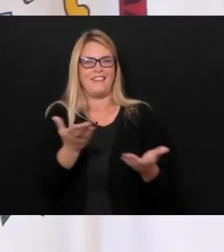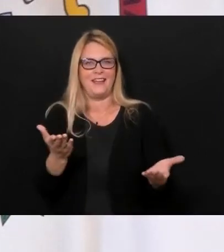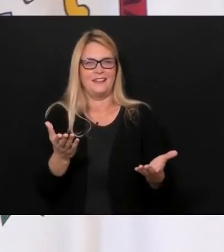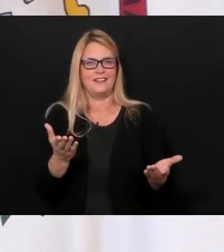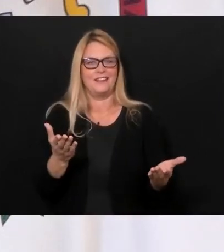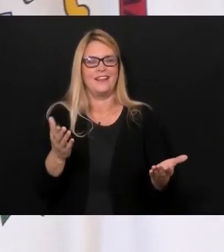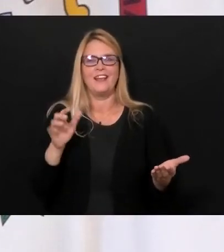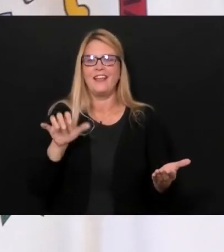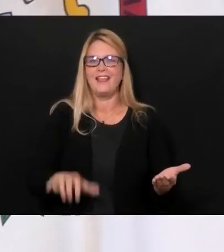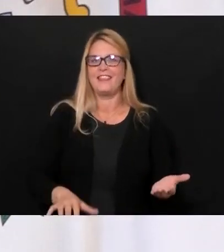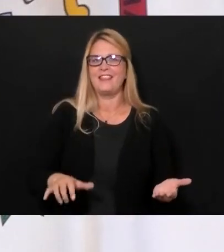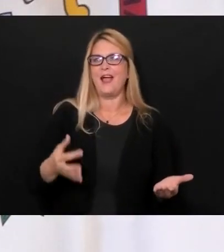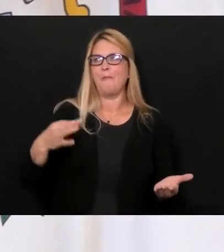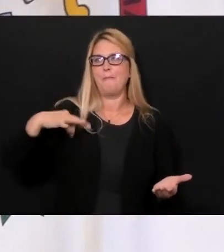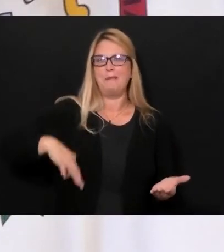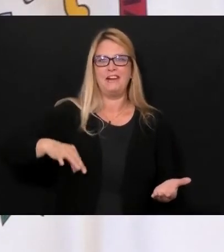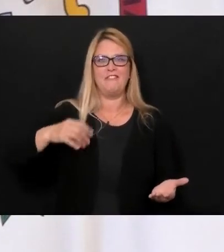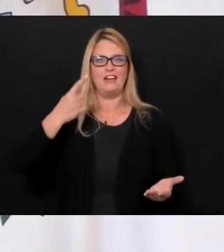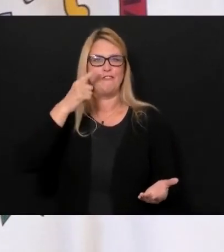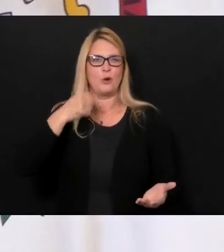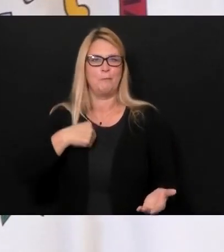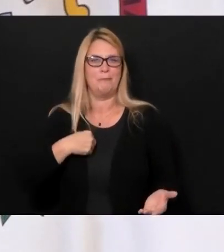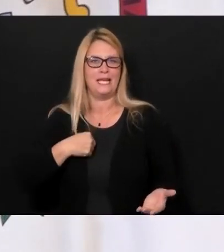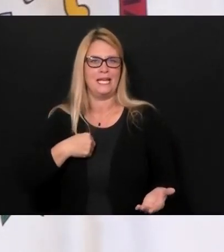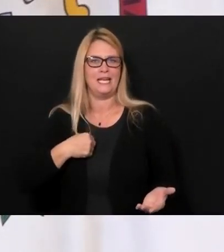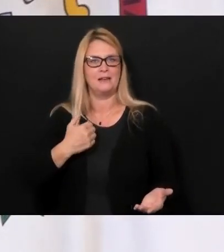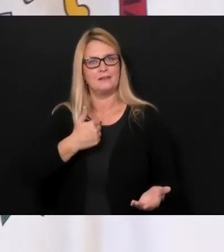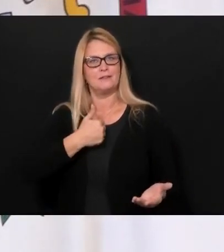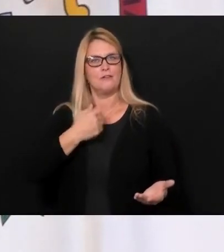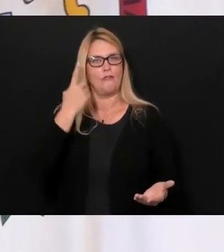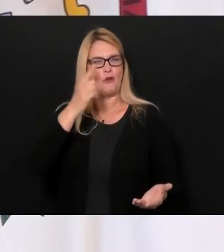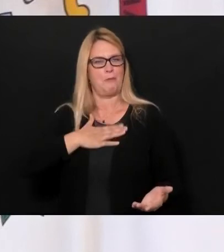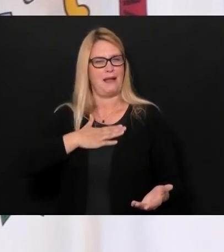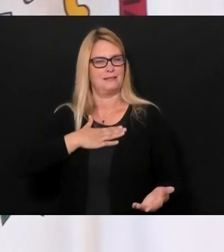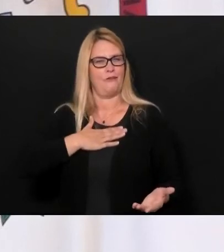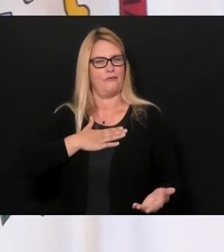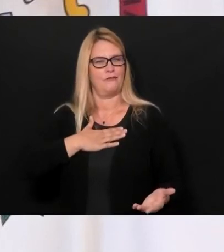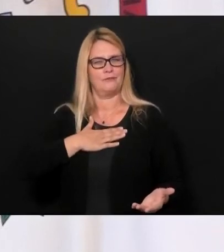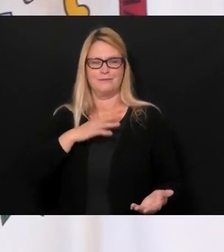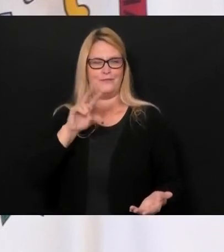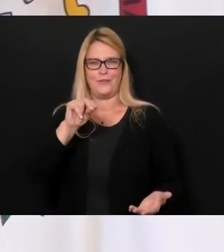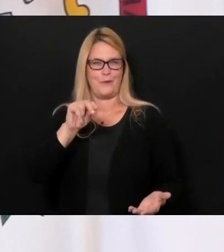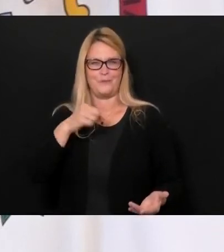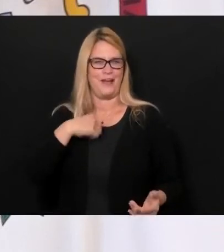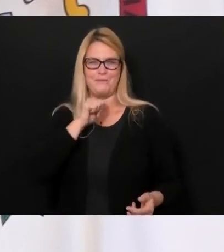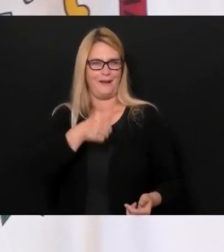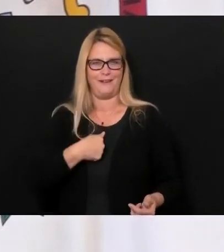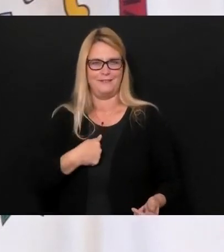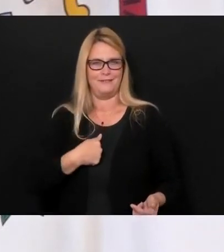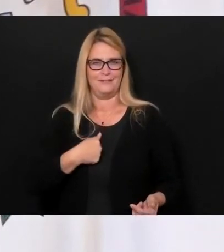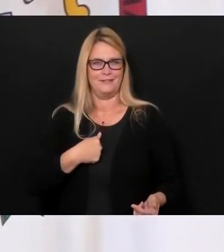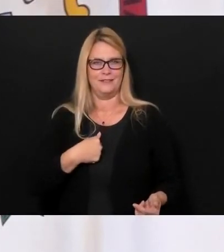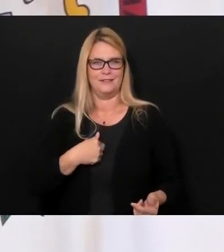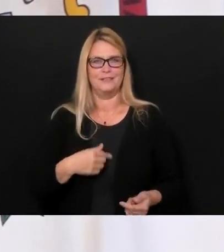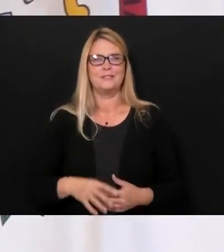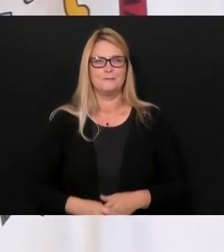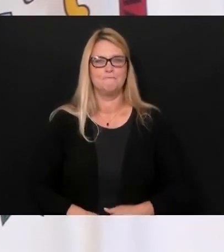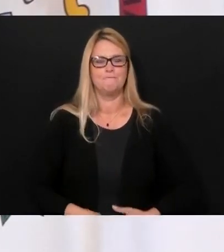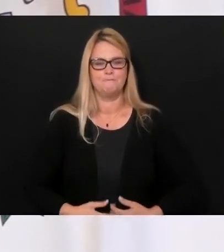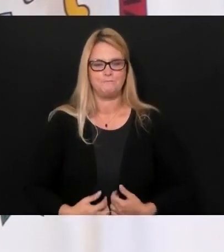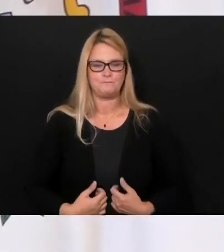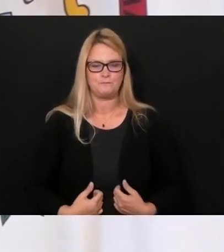anything to absolutely pad ourselves. No way. No way. You can quit these silly